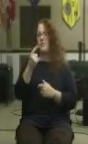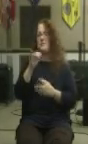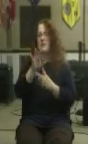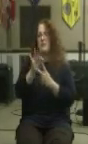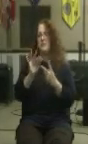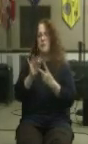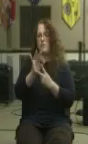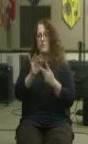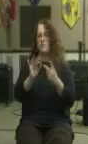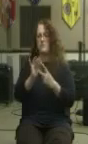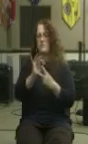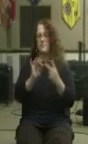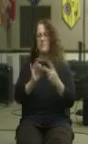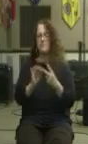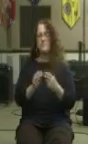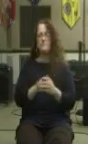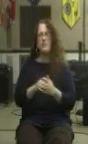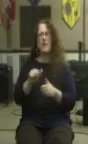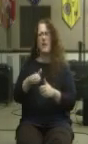are the chosen ones.